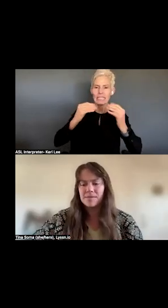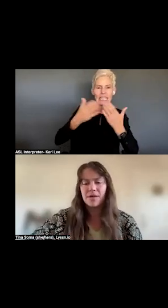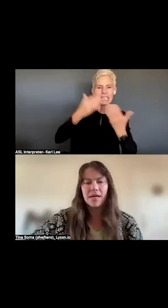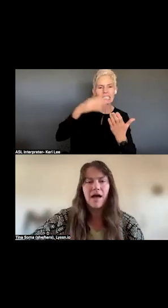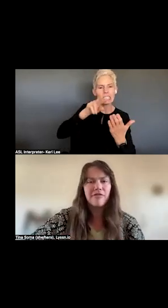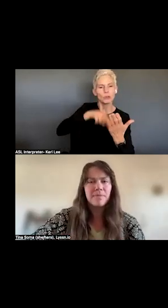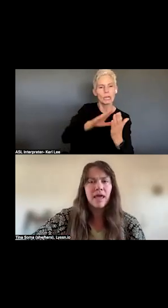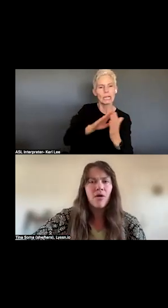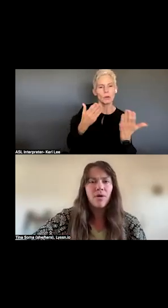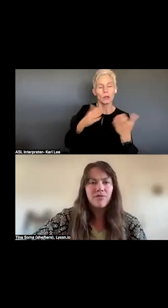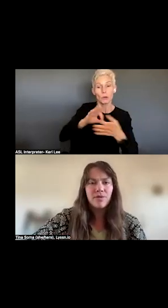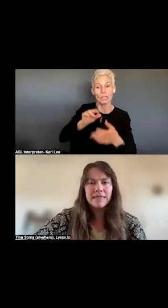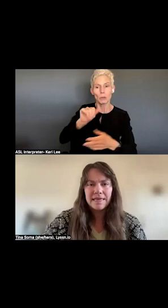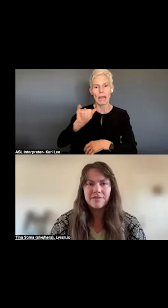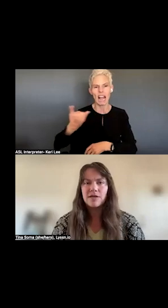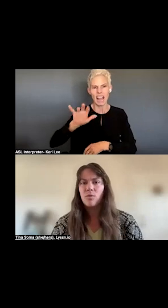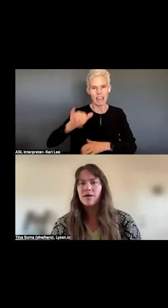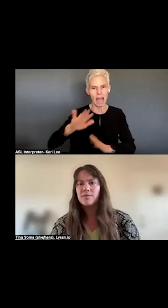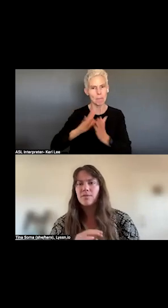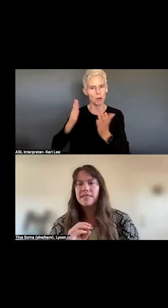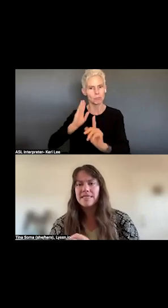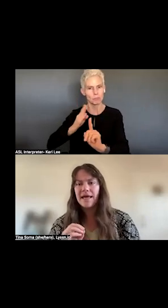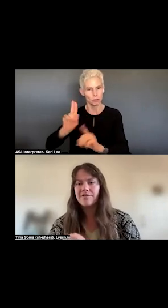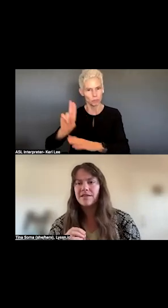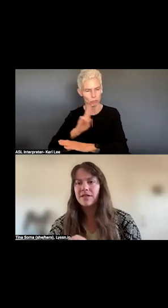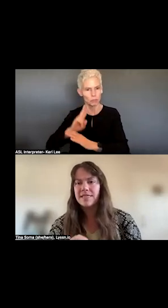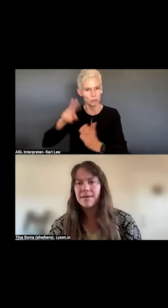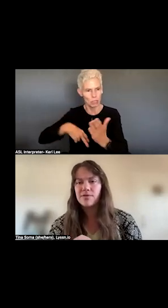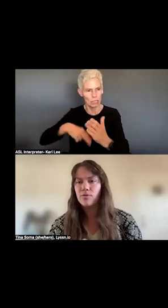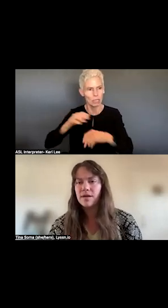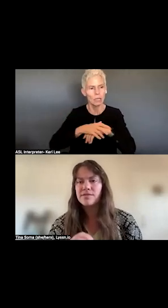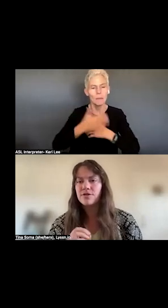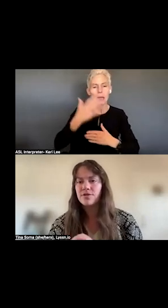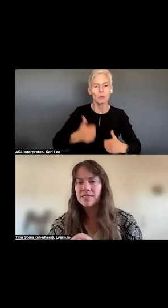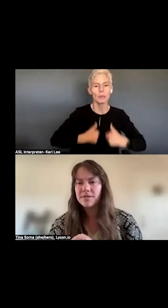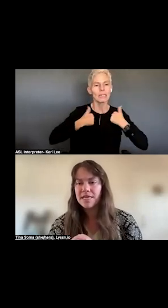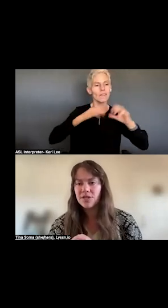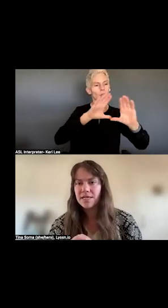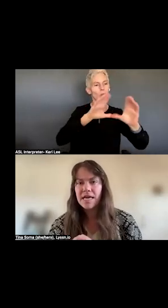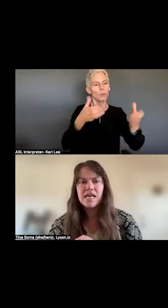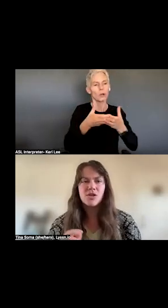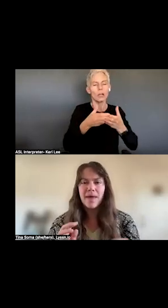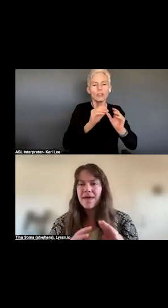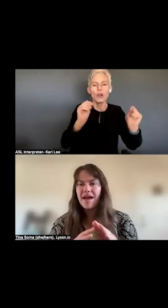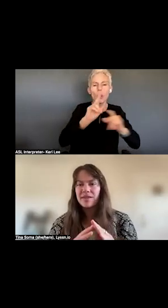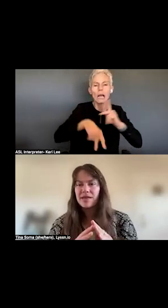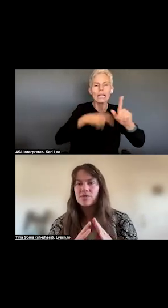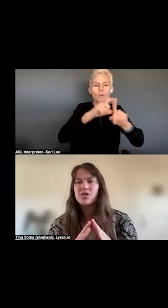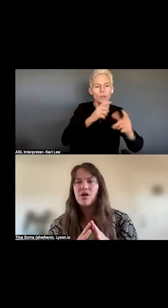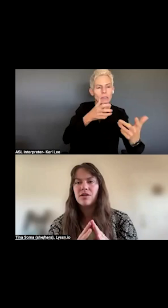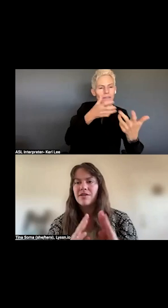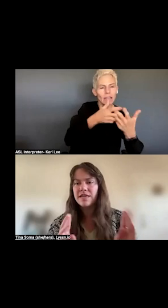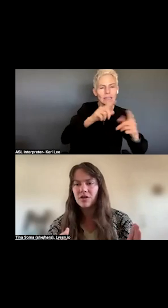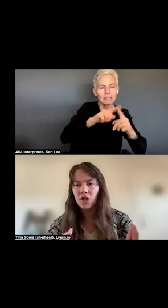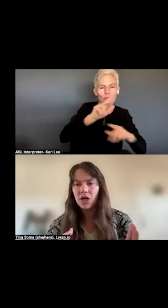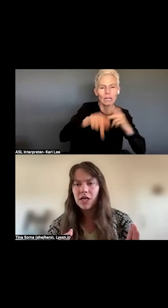recommend this book enough. What if we lived in a world where we didn't have different types of words for transportation? So maybe everything was just